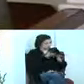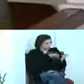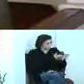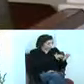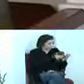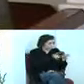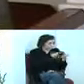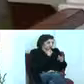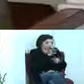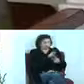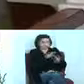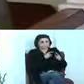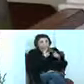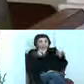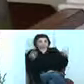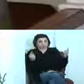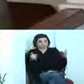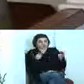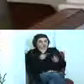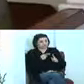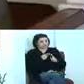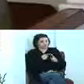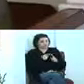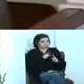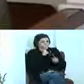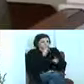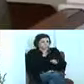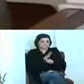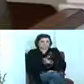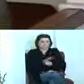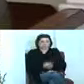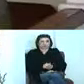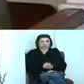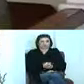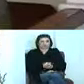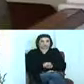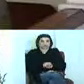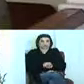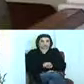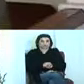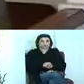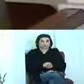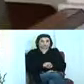an enemy to your commitments to wholeness?